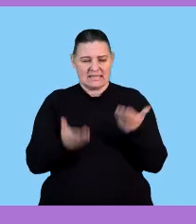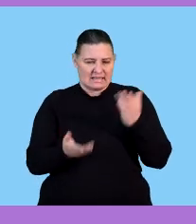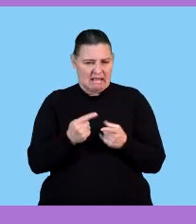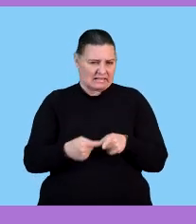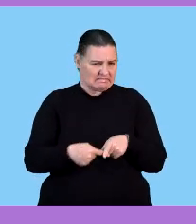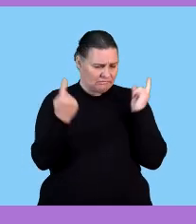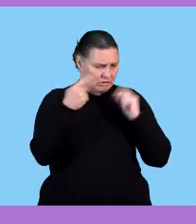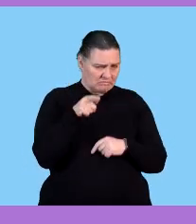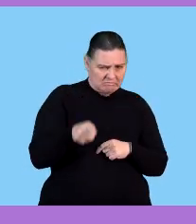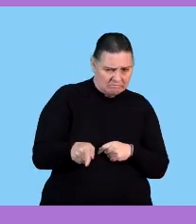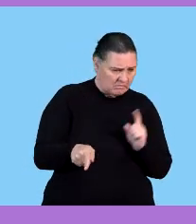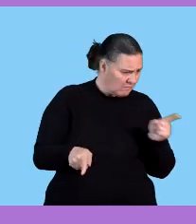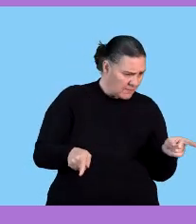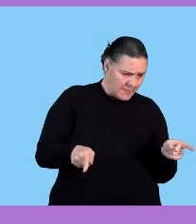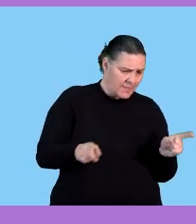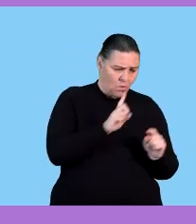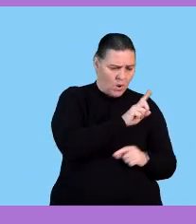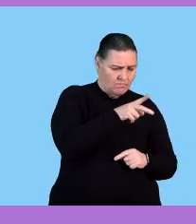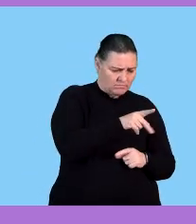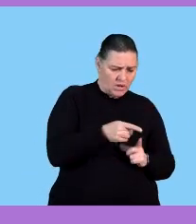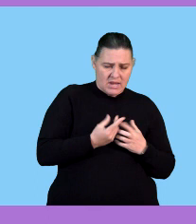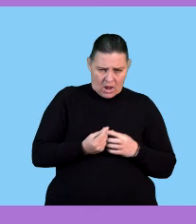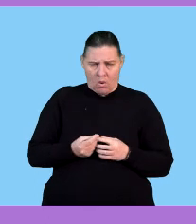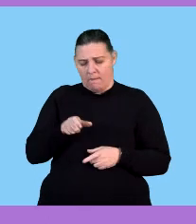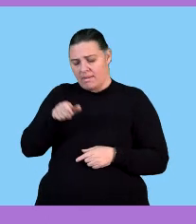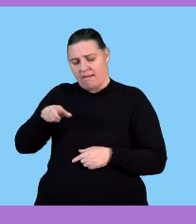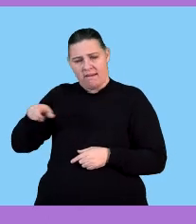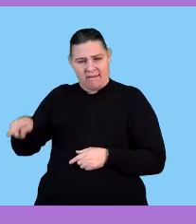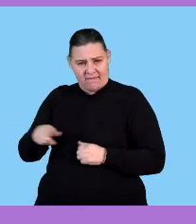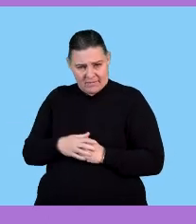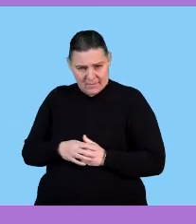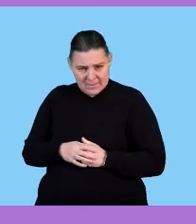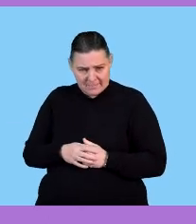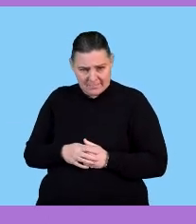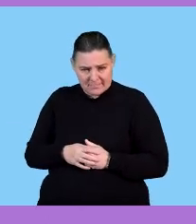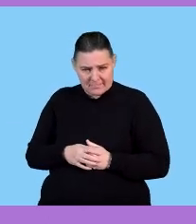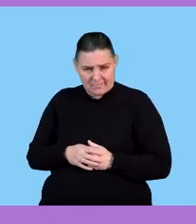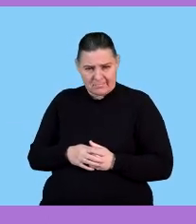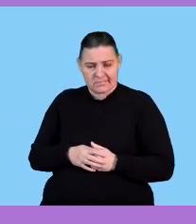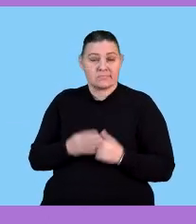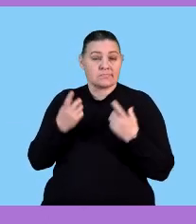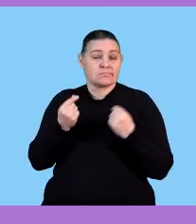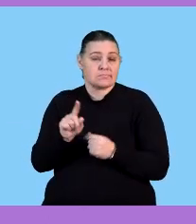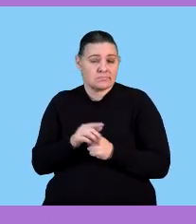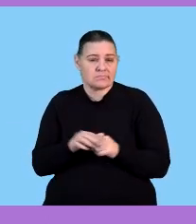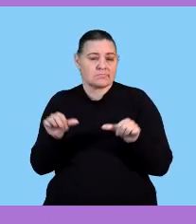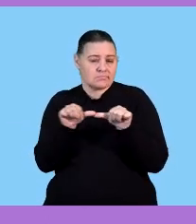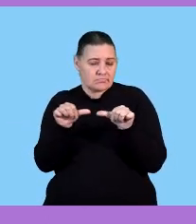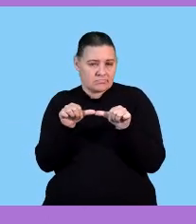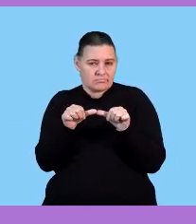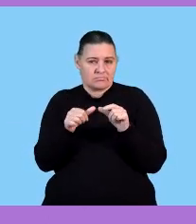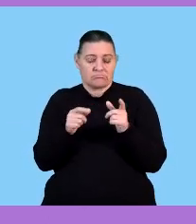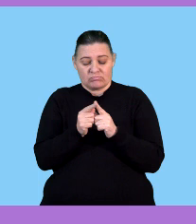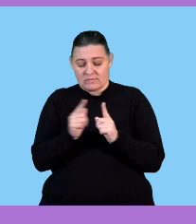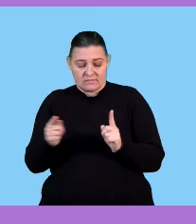different to the previous scale. Here we're given a bar scale. Excuse me. So what I've got to do is I've got to